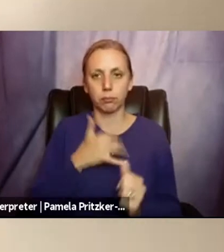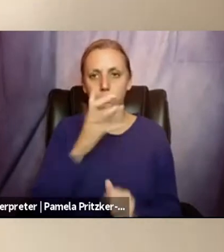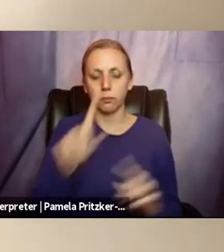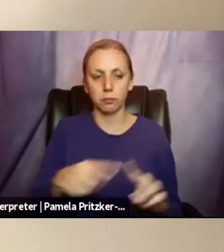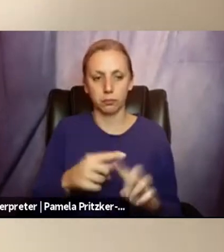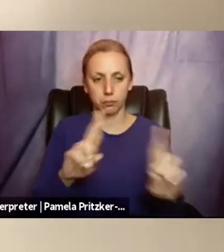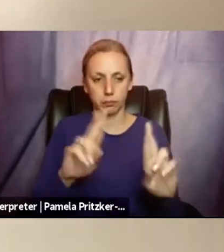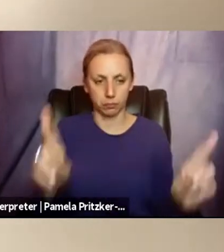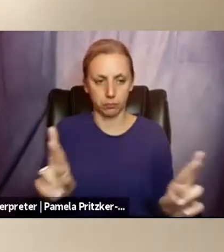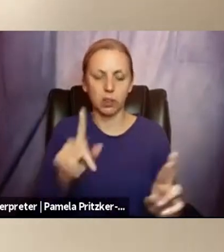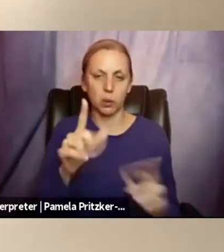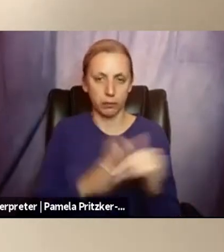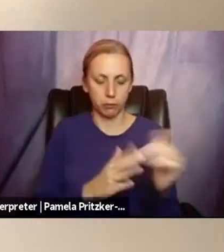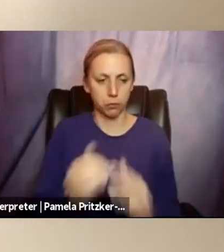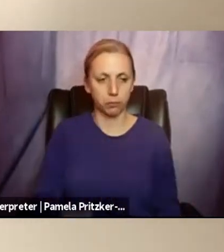comfortable.